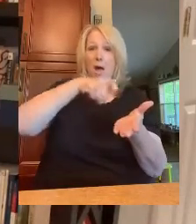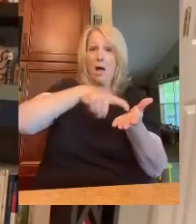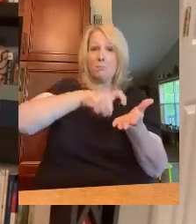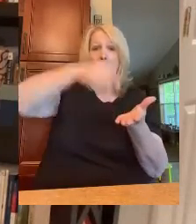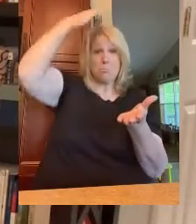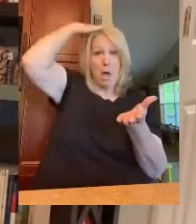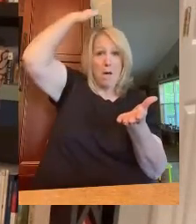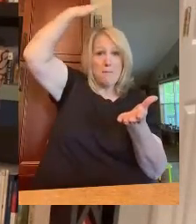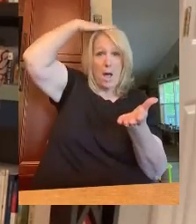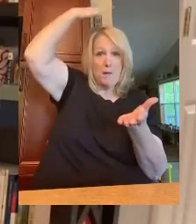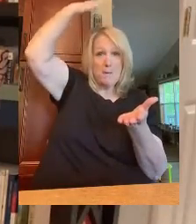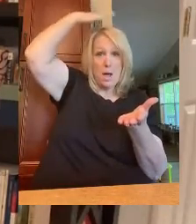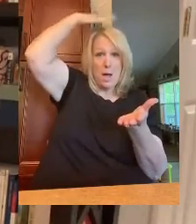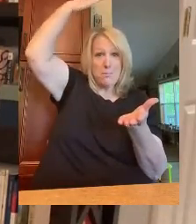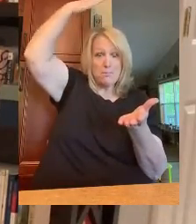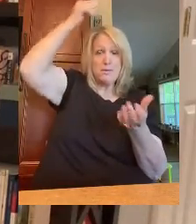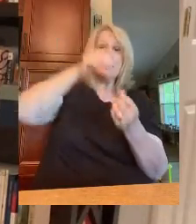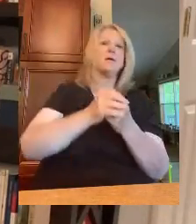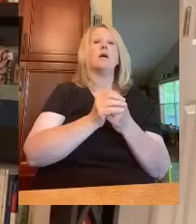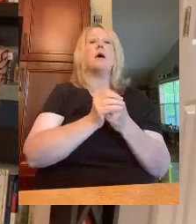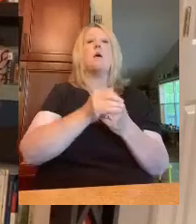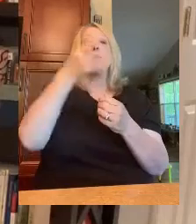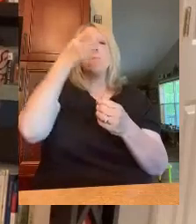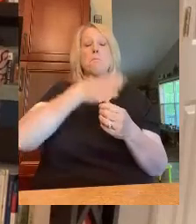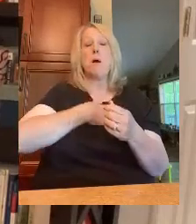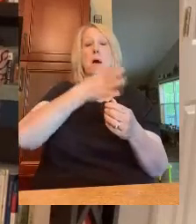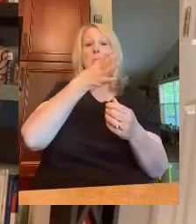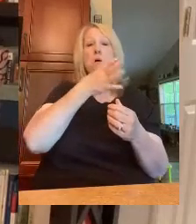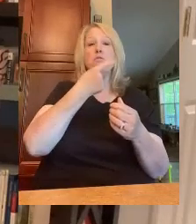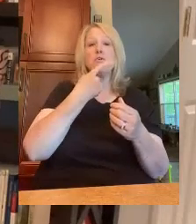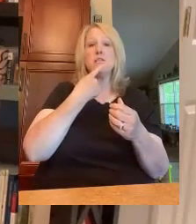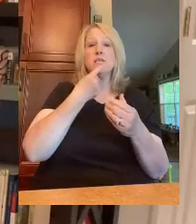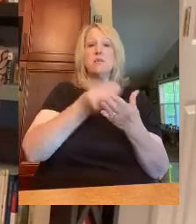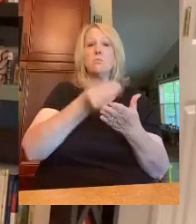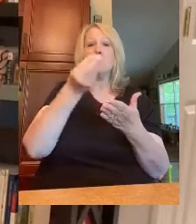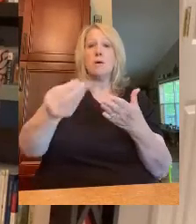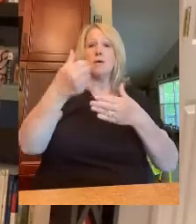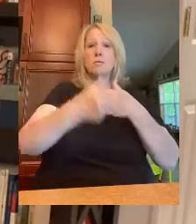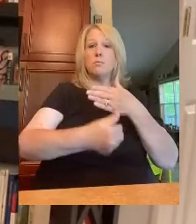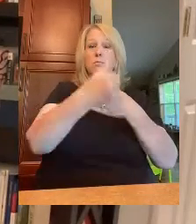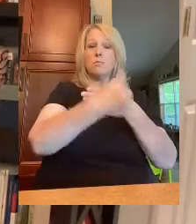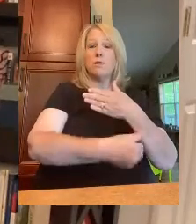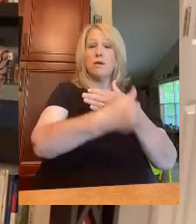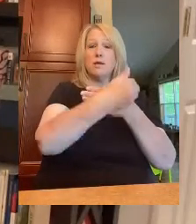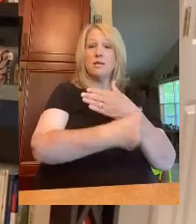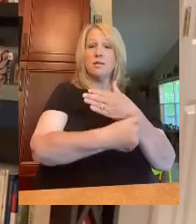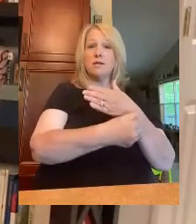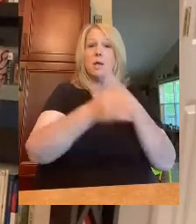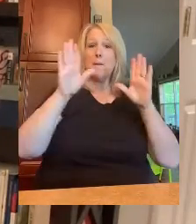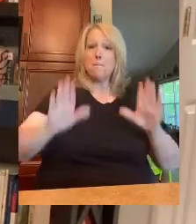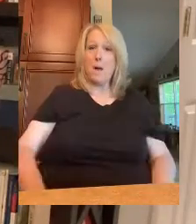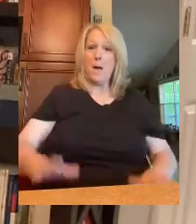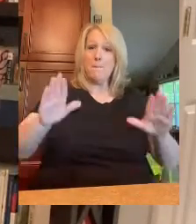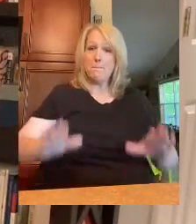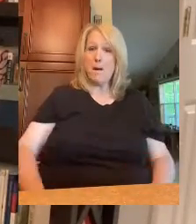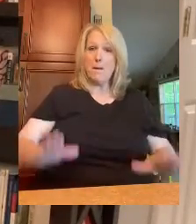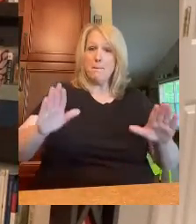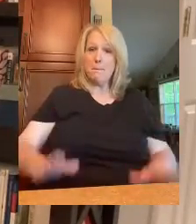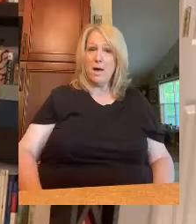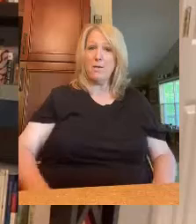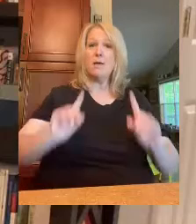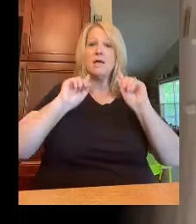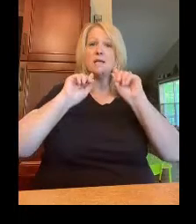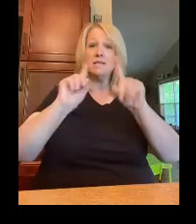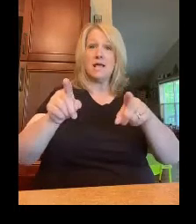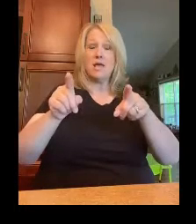For my mother said, buy a loaf of bread. Down to the Baker Shop, ha, ha, ha,